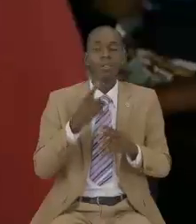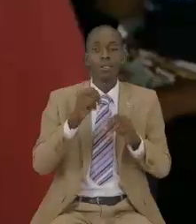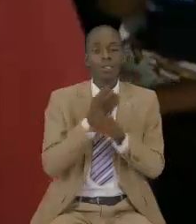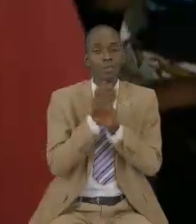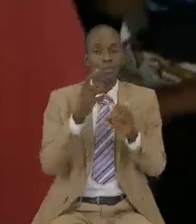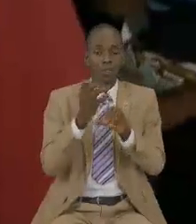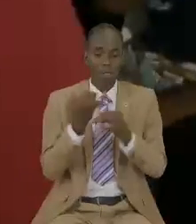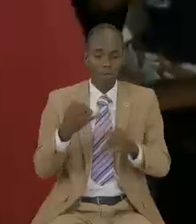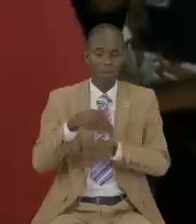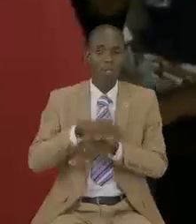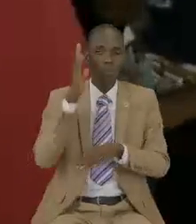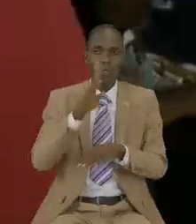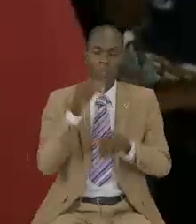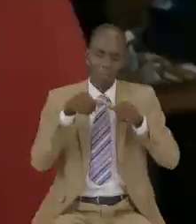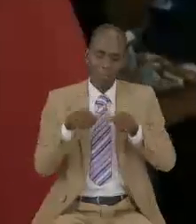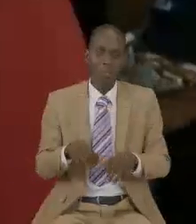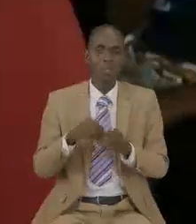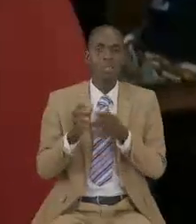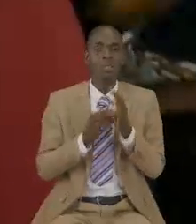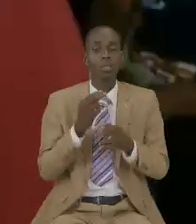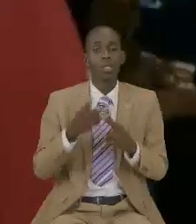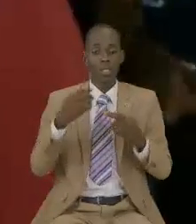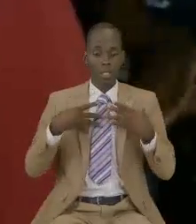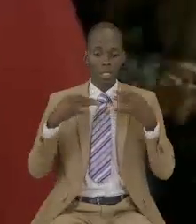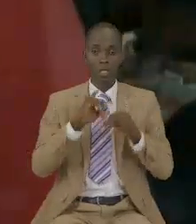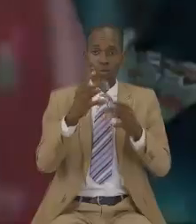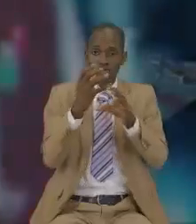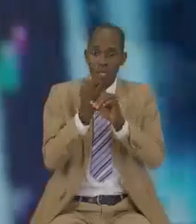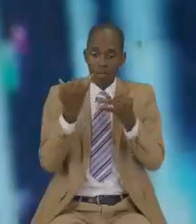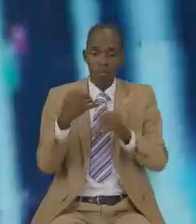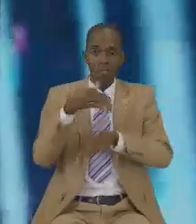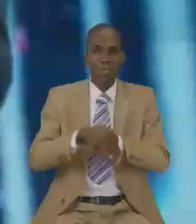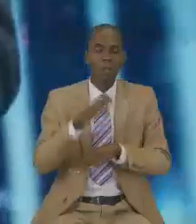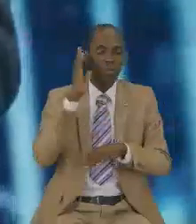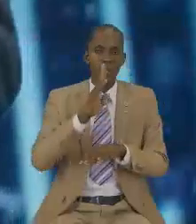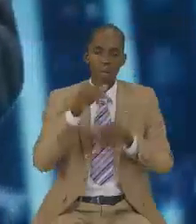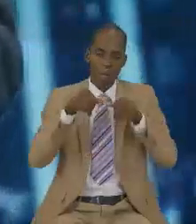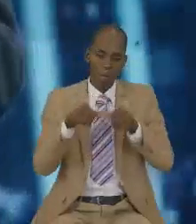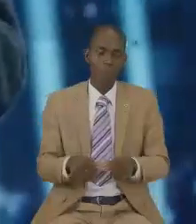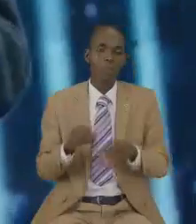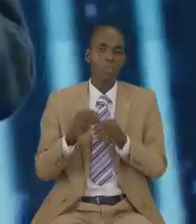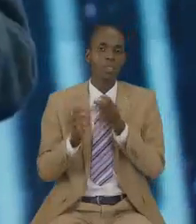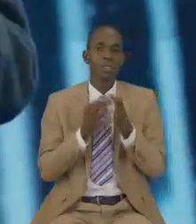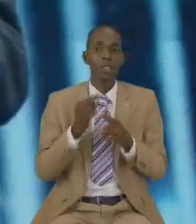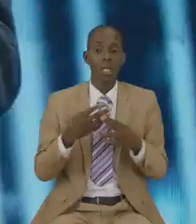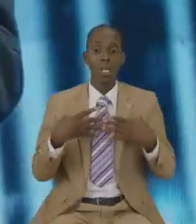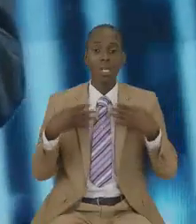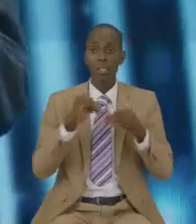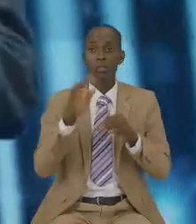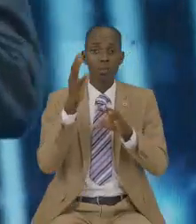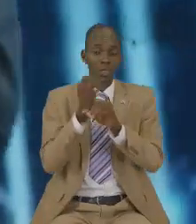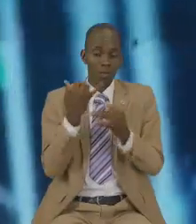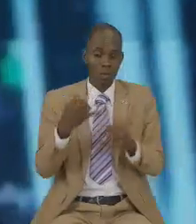permanent. The healing you get tonight is permanent. The deliverance you get tonight is